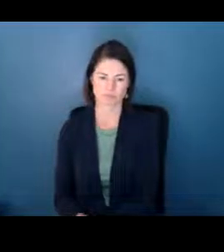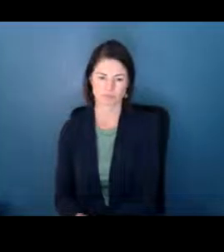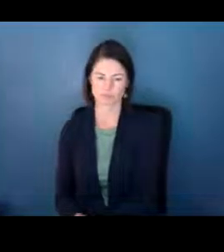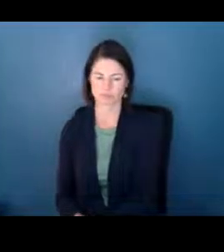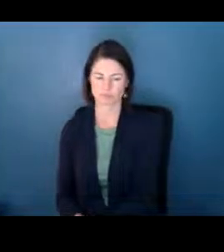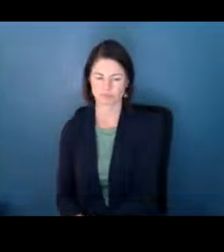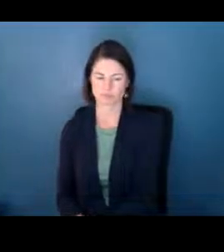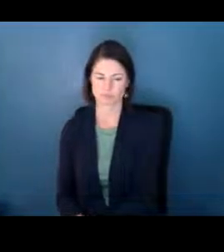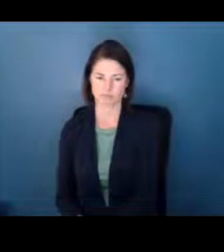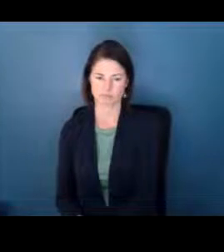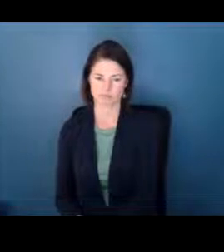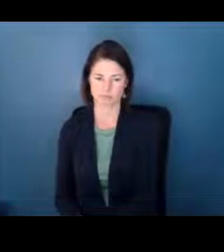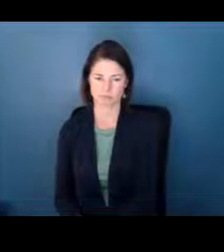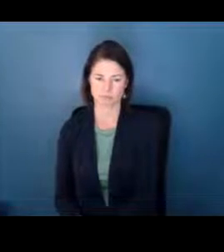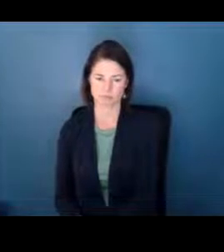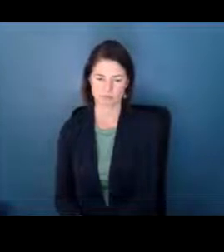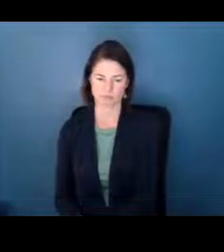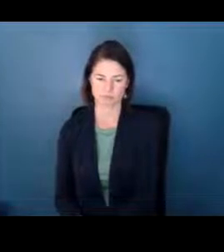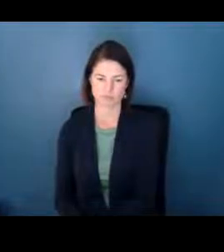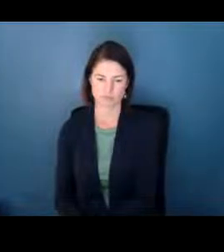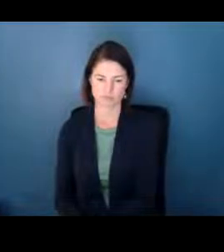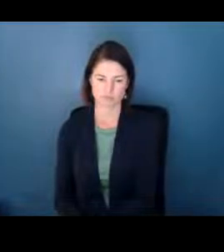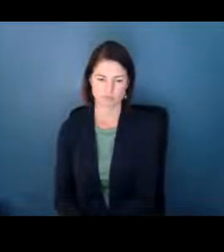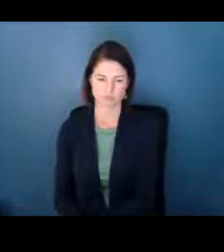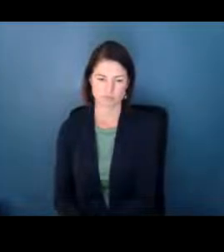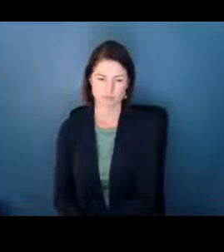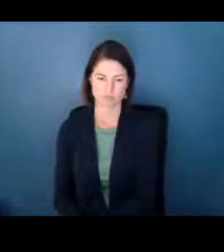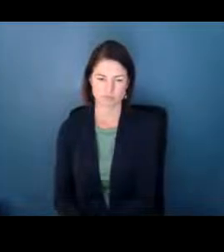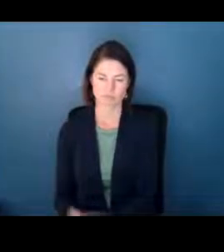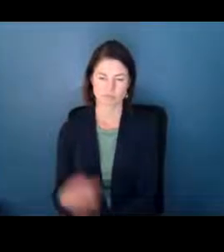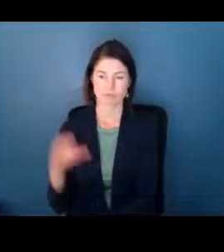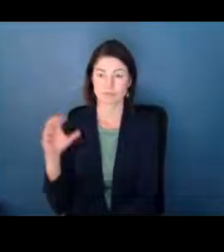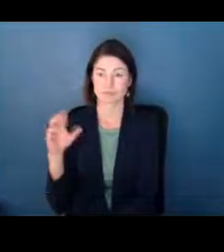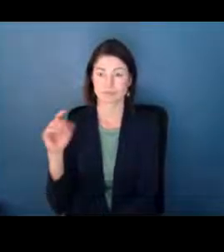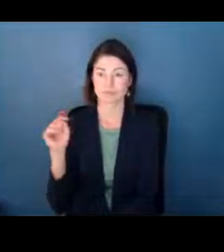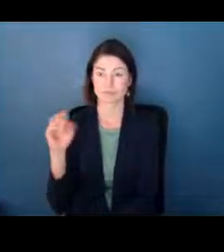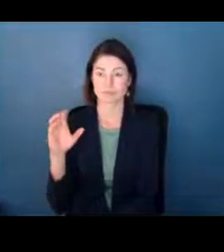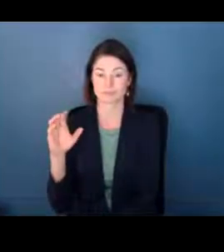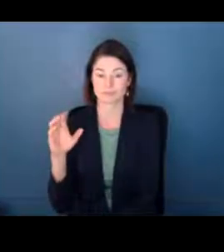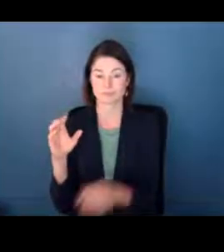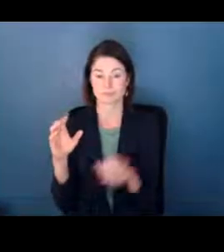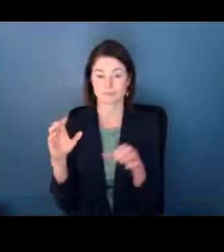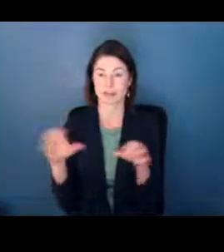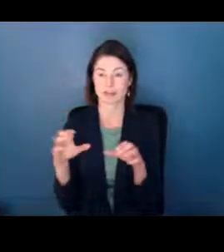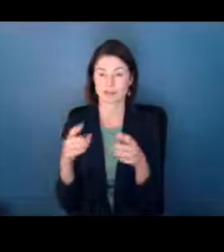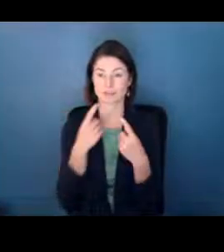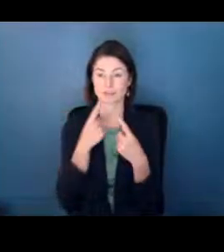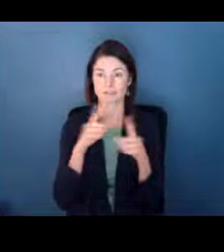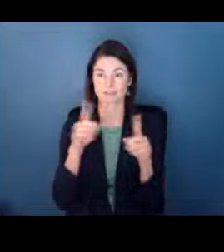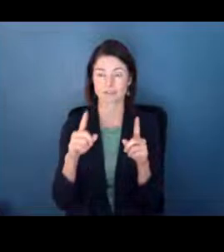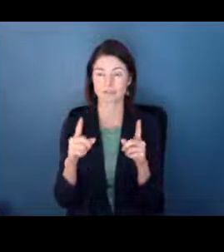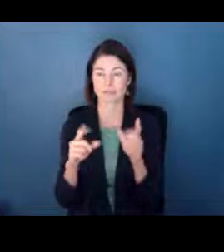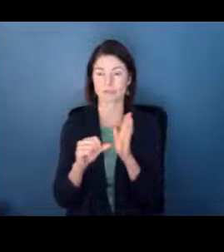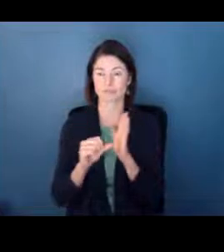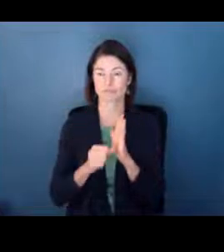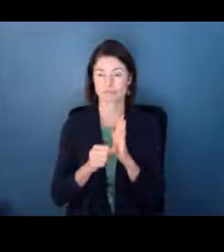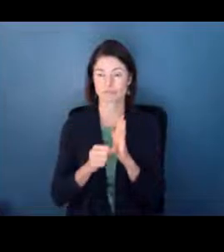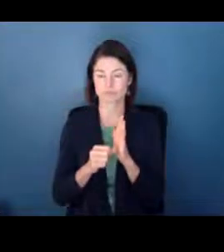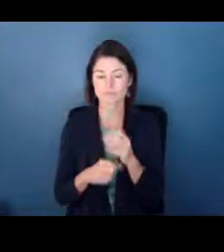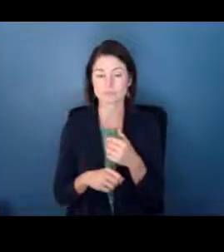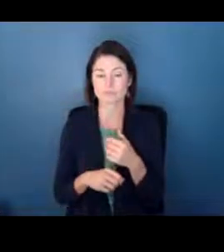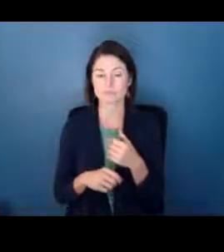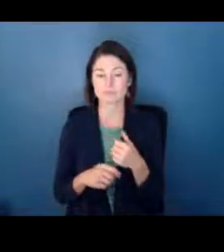Real quick, in terms of CTC kind of action successes, wanted to highlight a few key things. As you all are aware, there were updates done to the